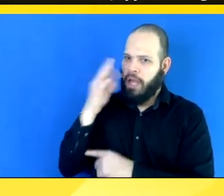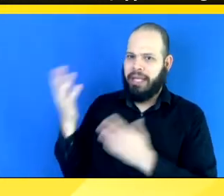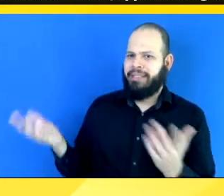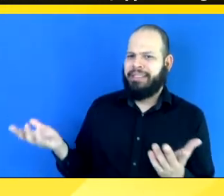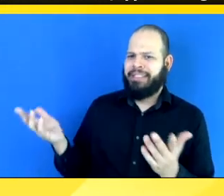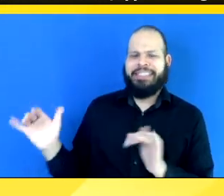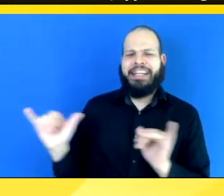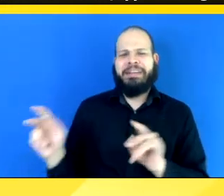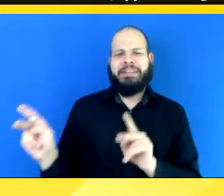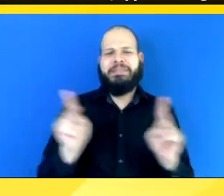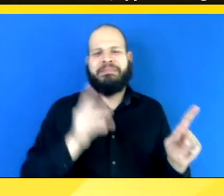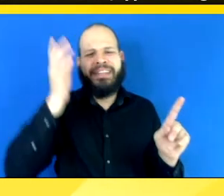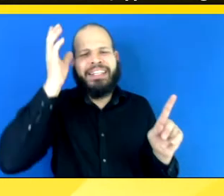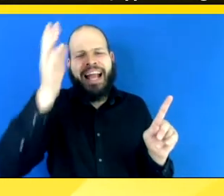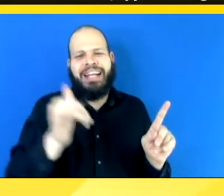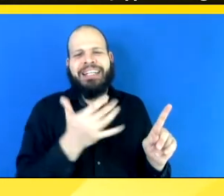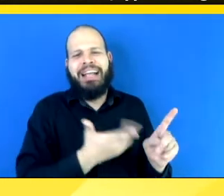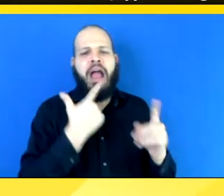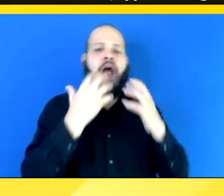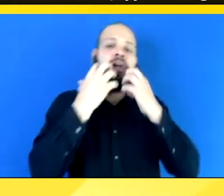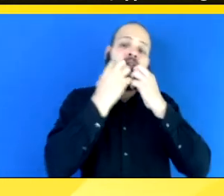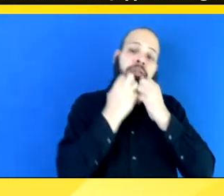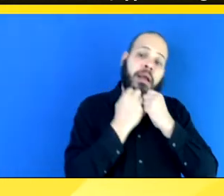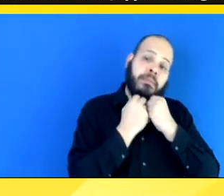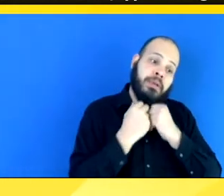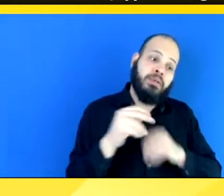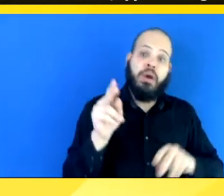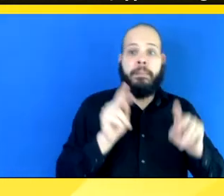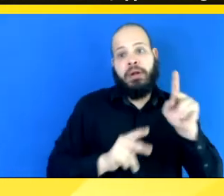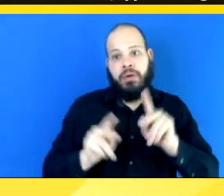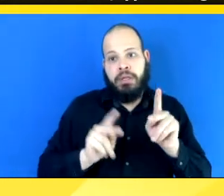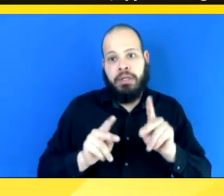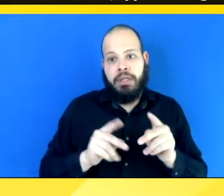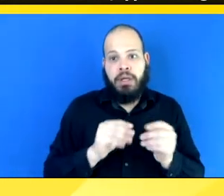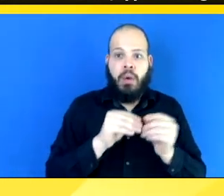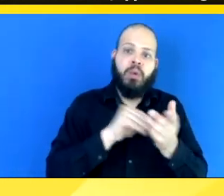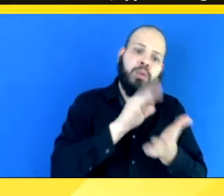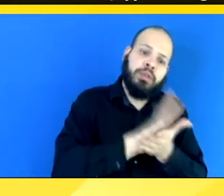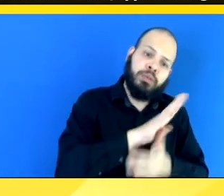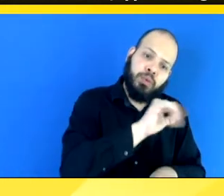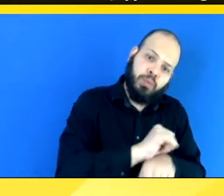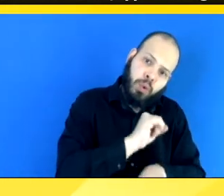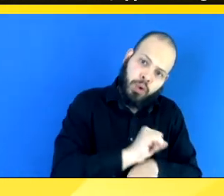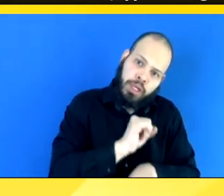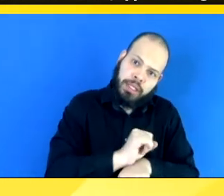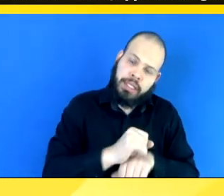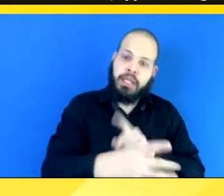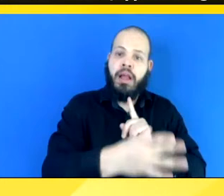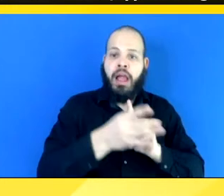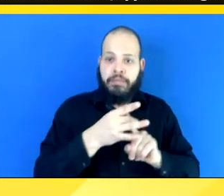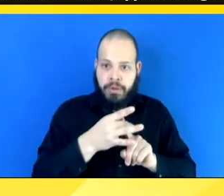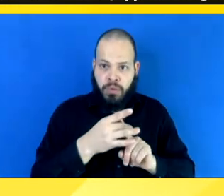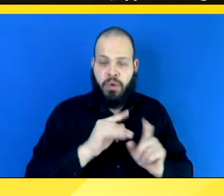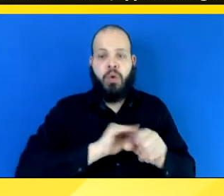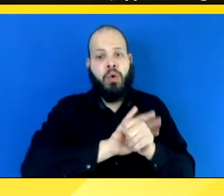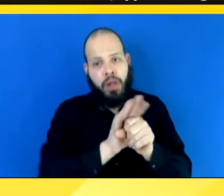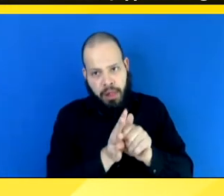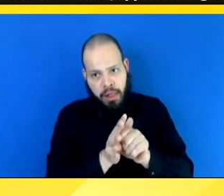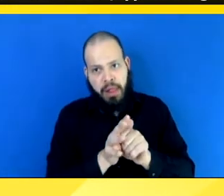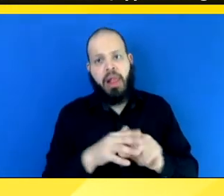employees catch COVID, and then you give them a little bit of hazard pay, and then as soon as folk not watching, you take it